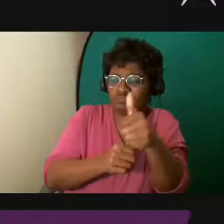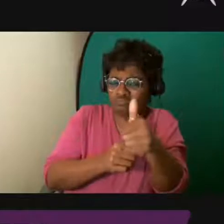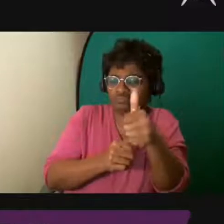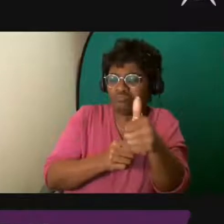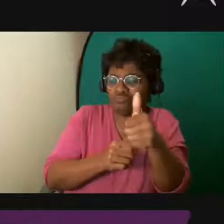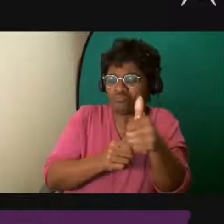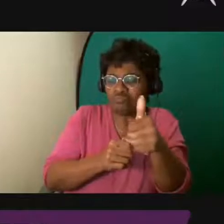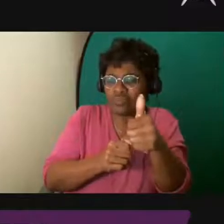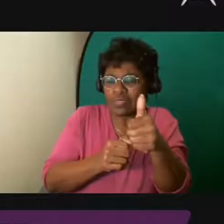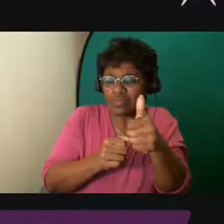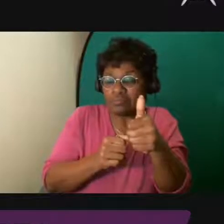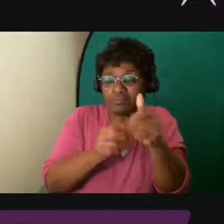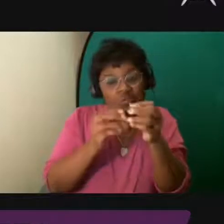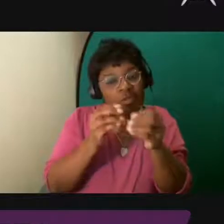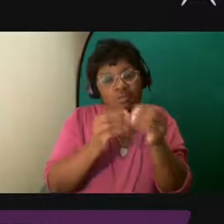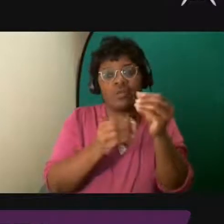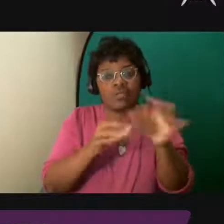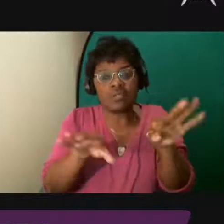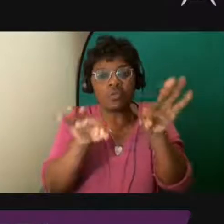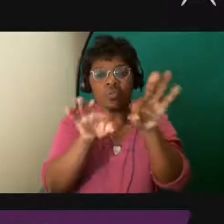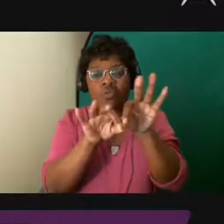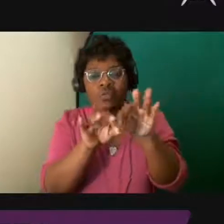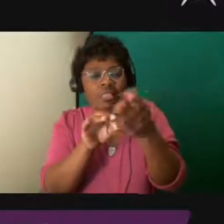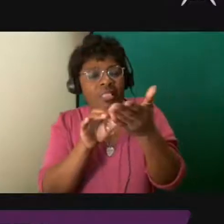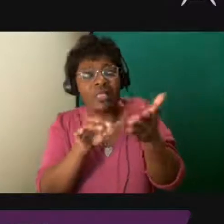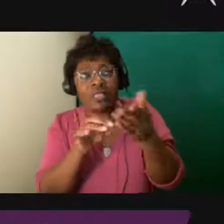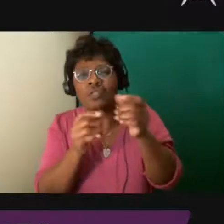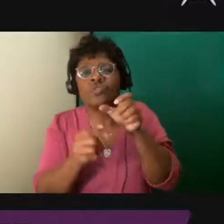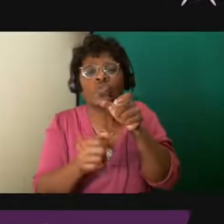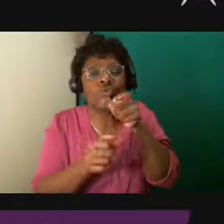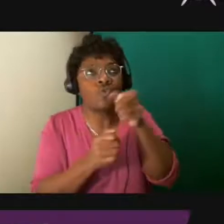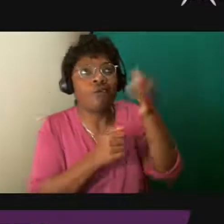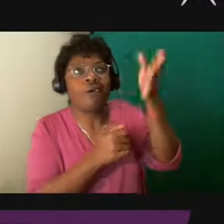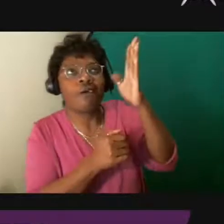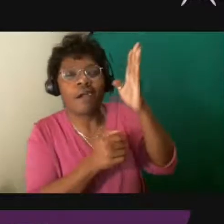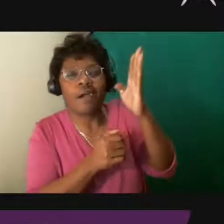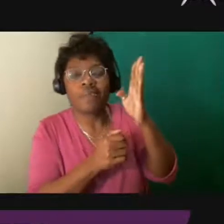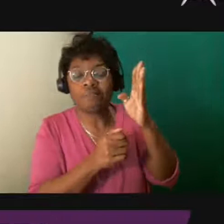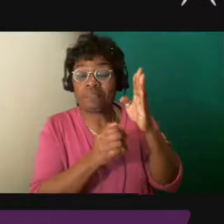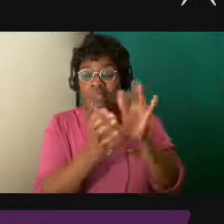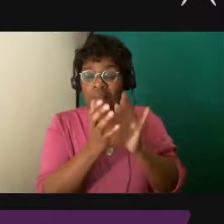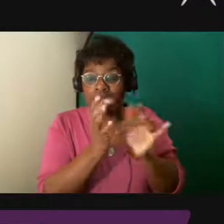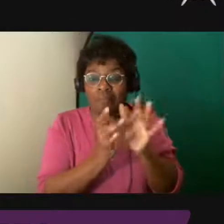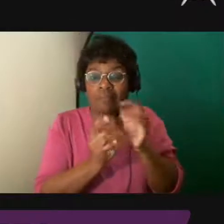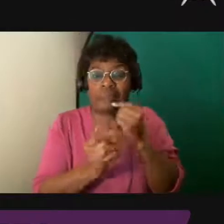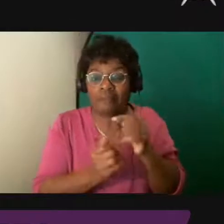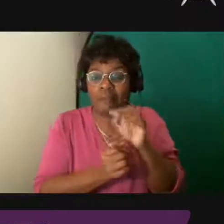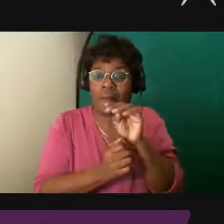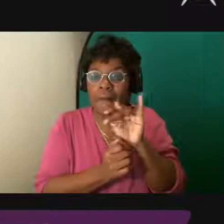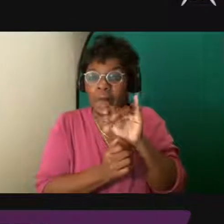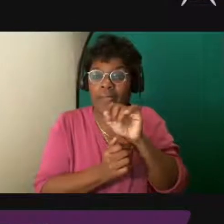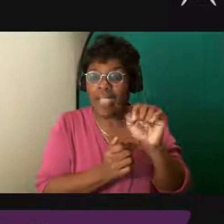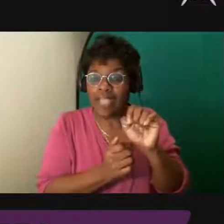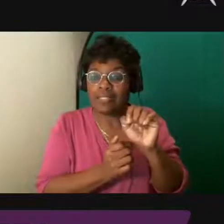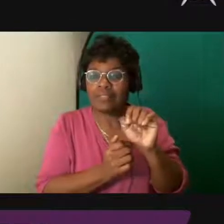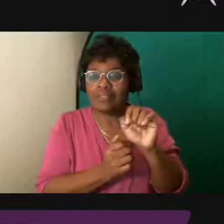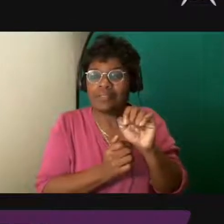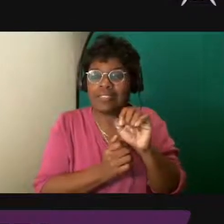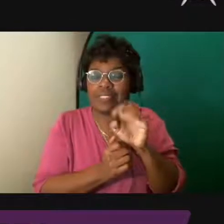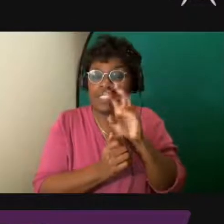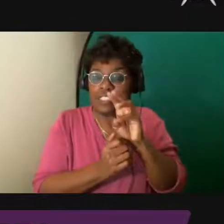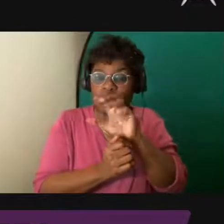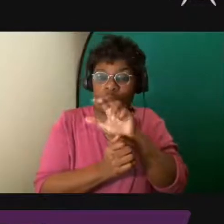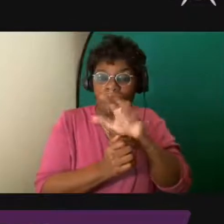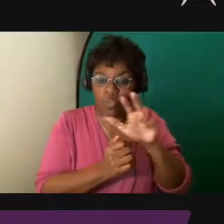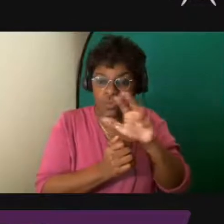most important thing to you is God. The Bible says in Matthew 6:33, to seek ye first the kingdom of God